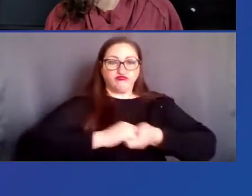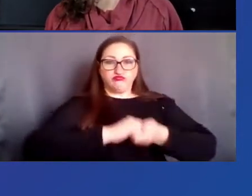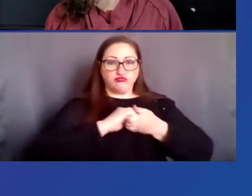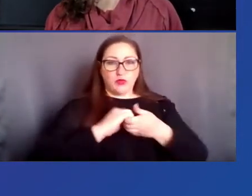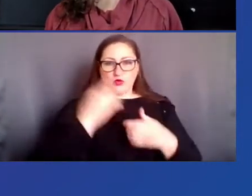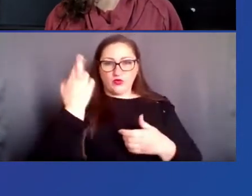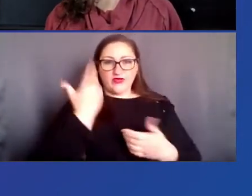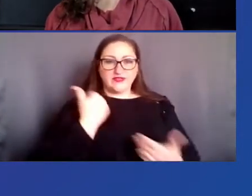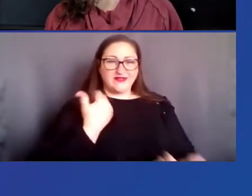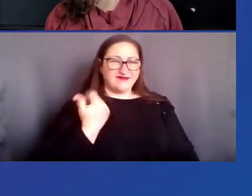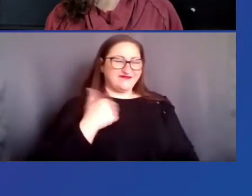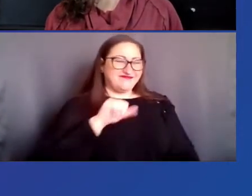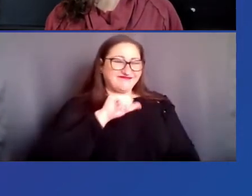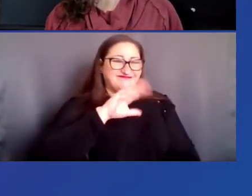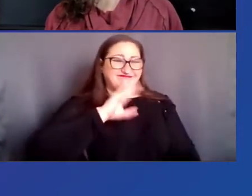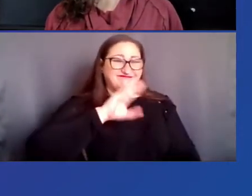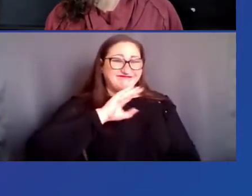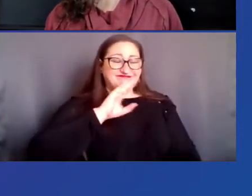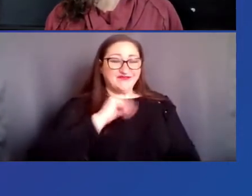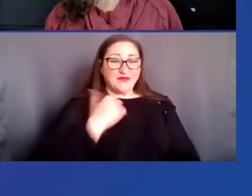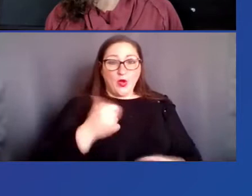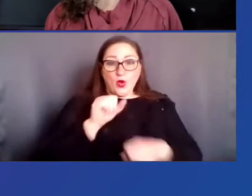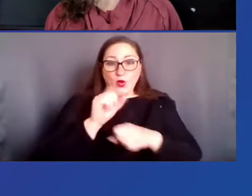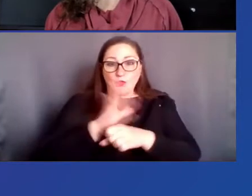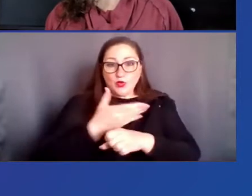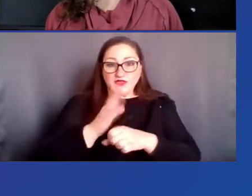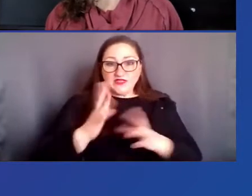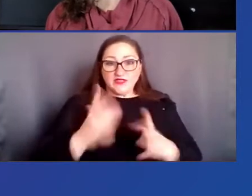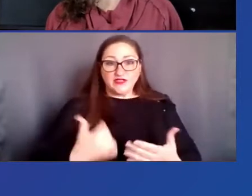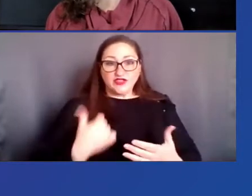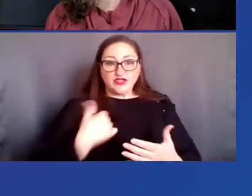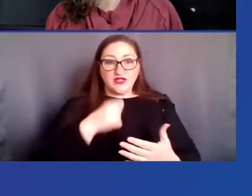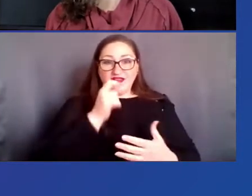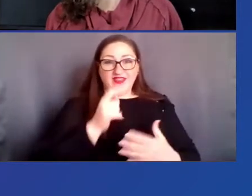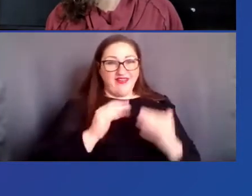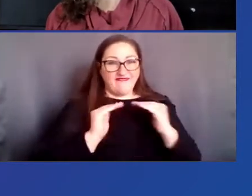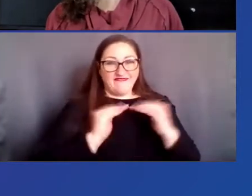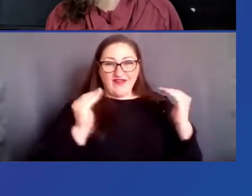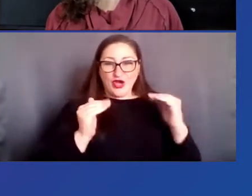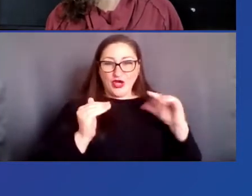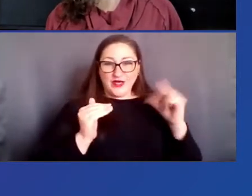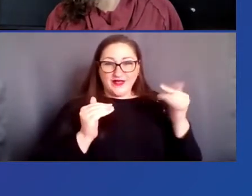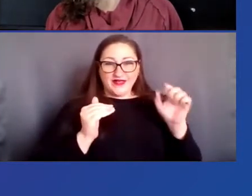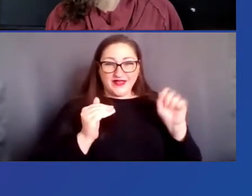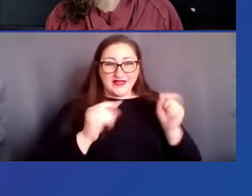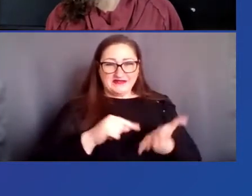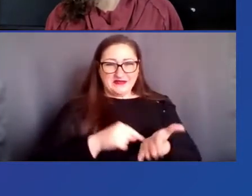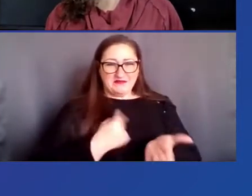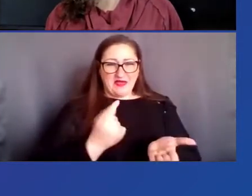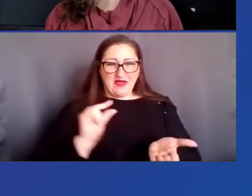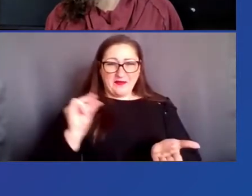treatment in the workplace as musicians, unfair gigs, unfair payment,